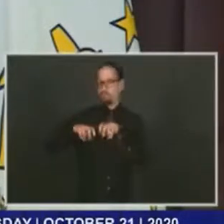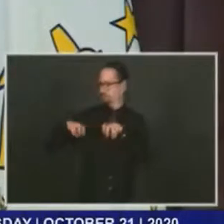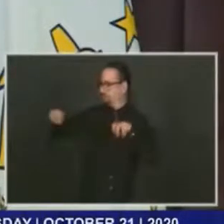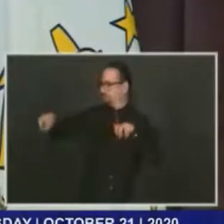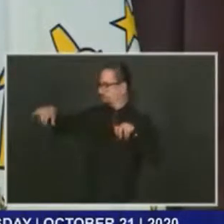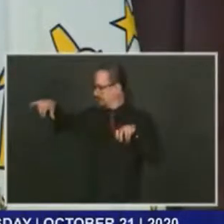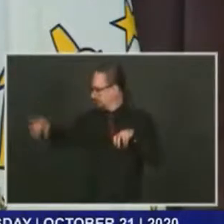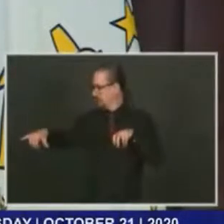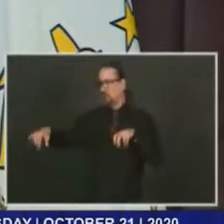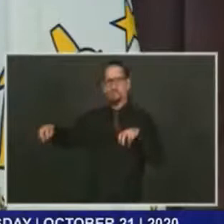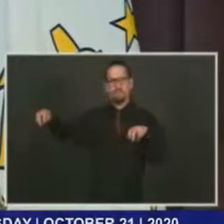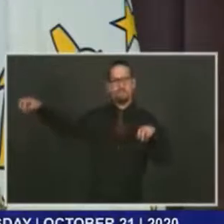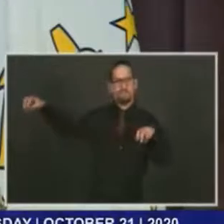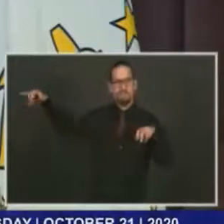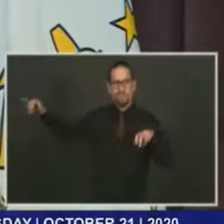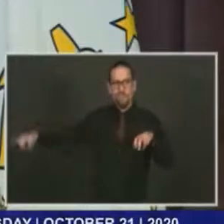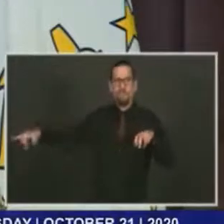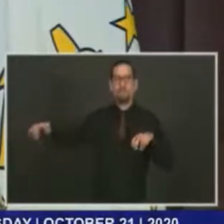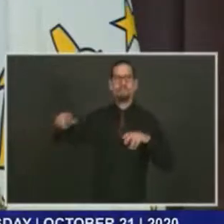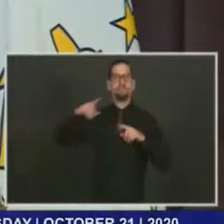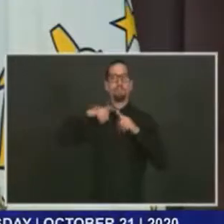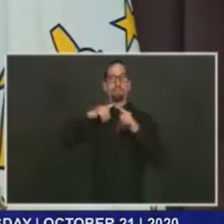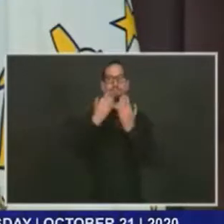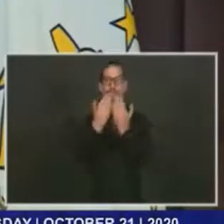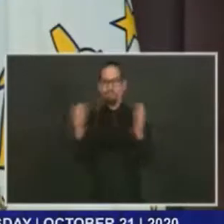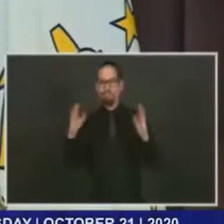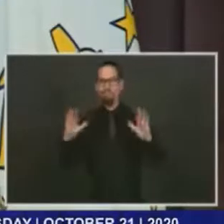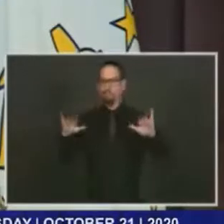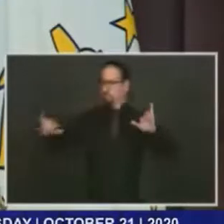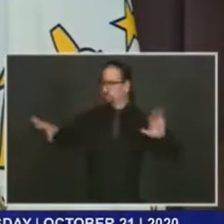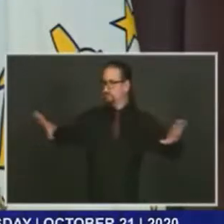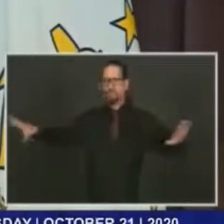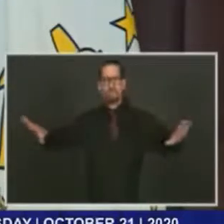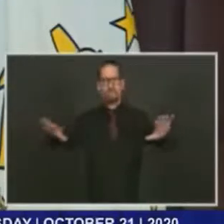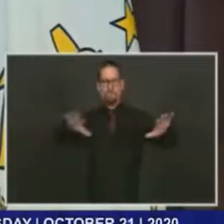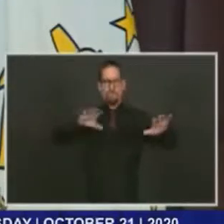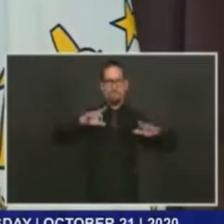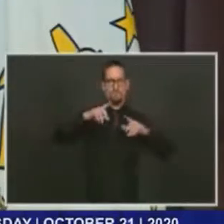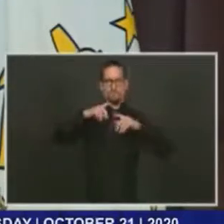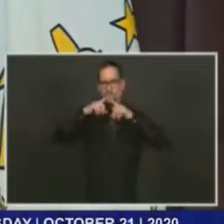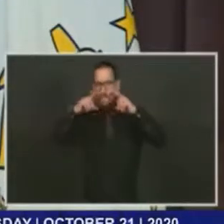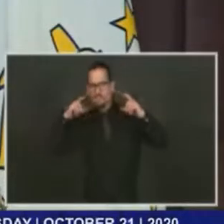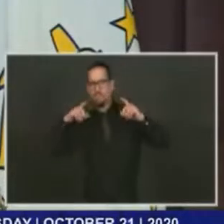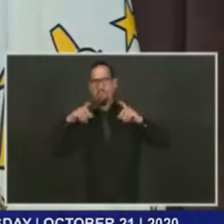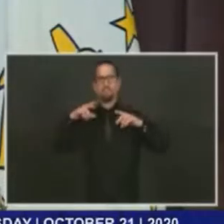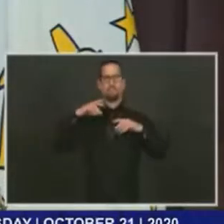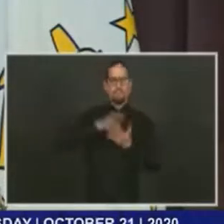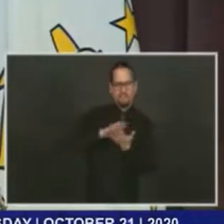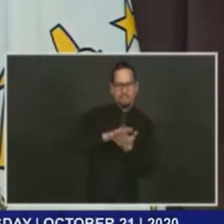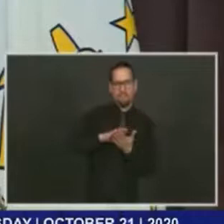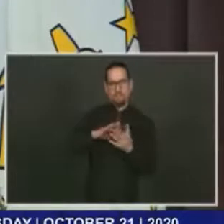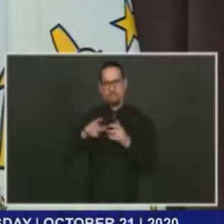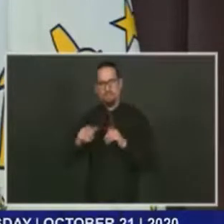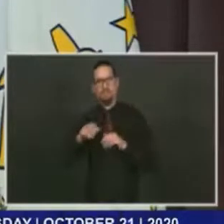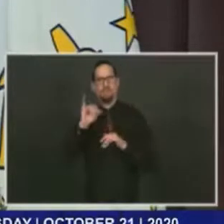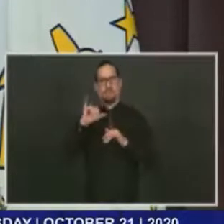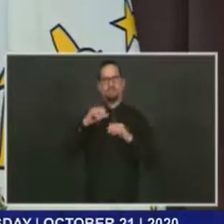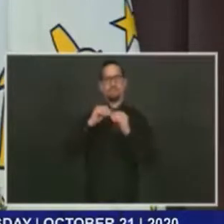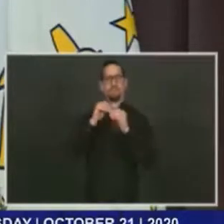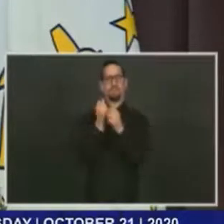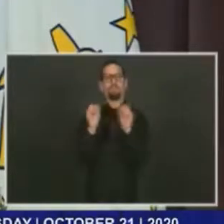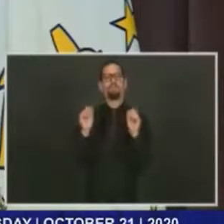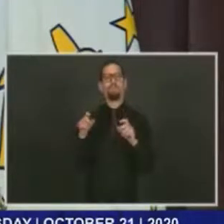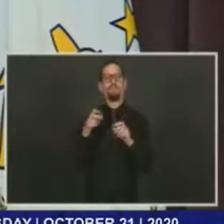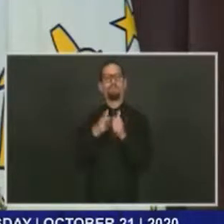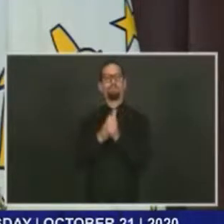structured environment. So we haven't seen there's no data in Rhode Island or actually anywhere in the world to suggest that schools are a